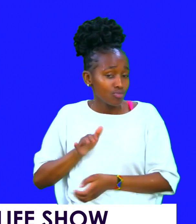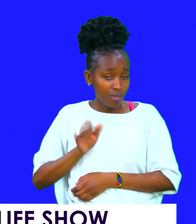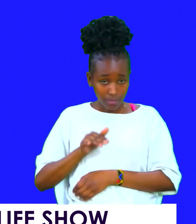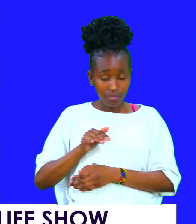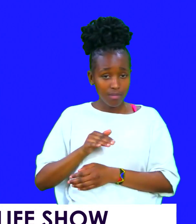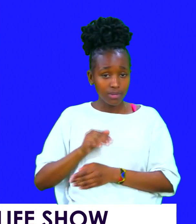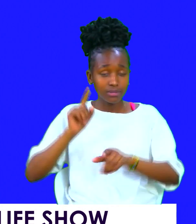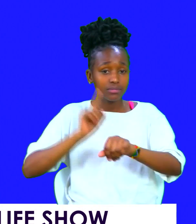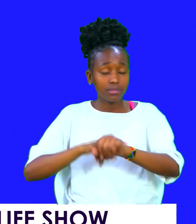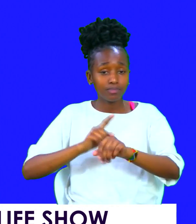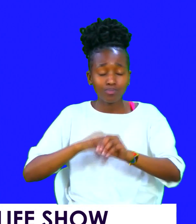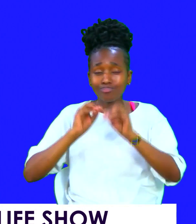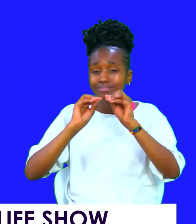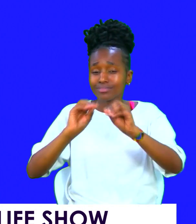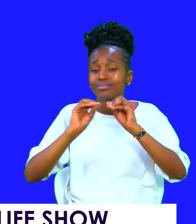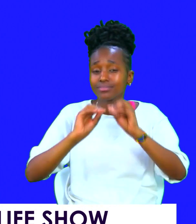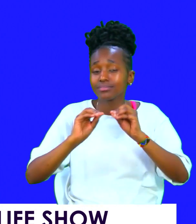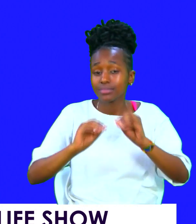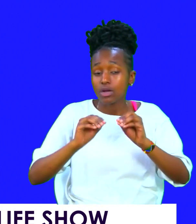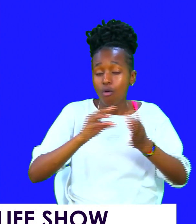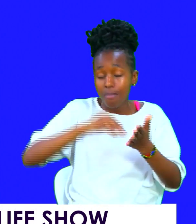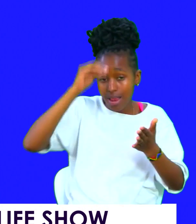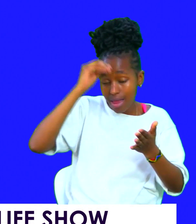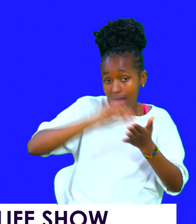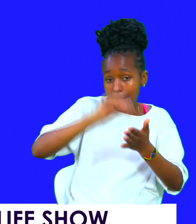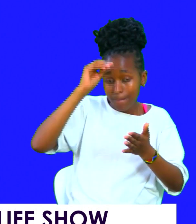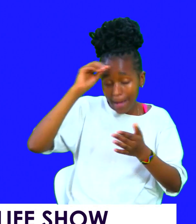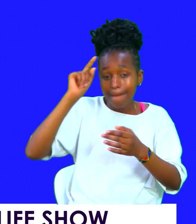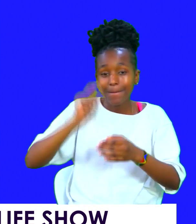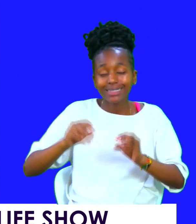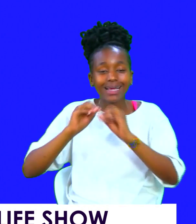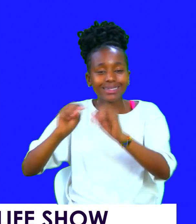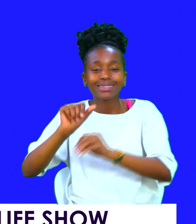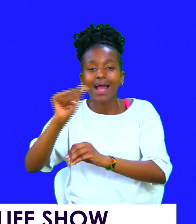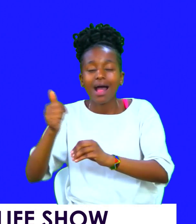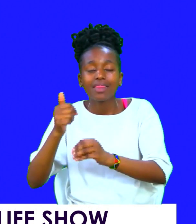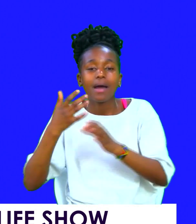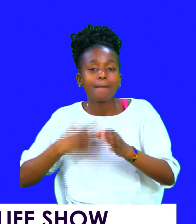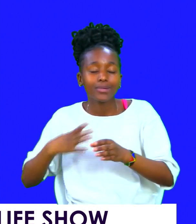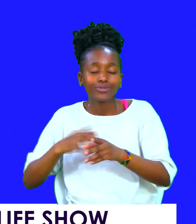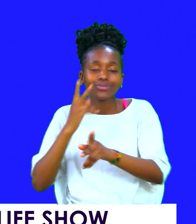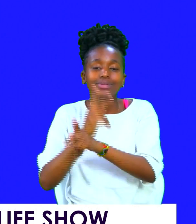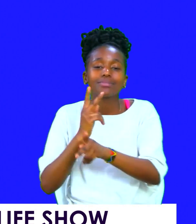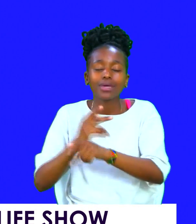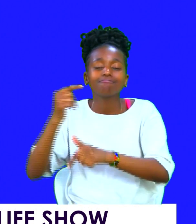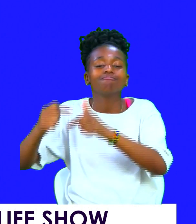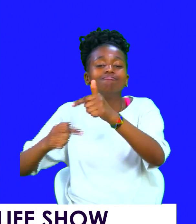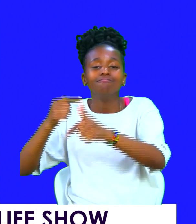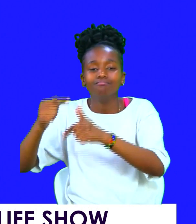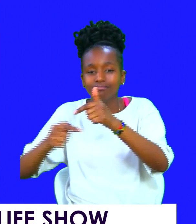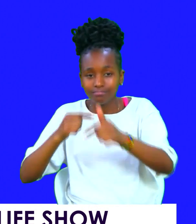That is what you need to learn, how to pass it on, how to sustain it. How we yearn